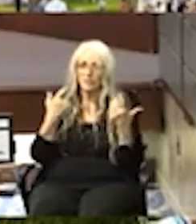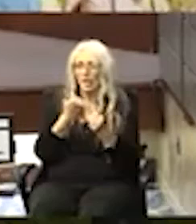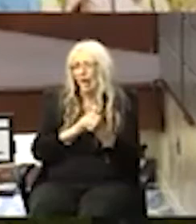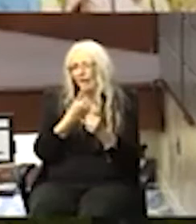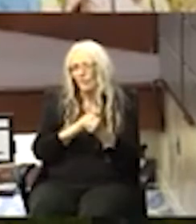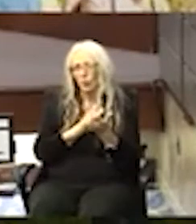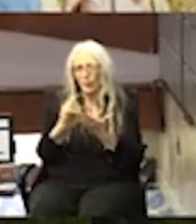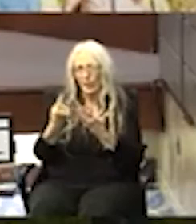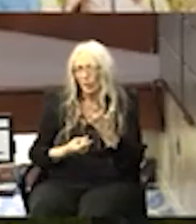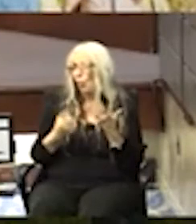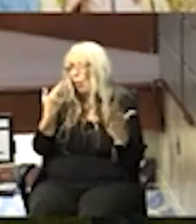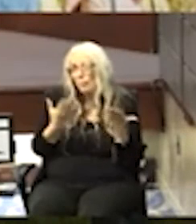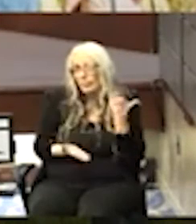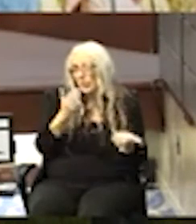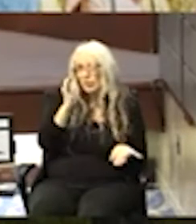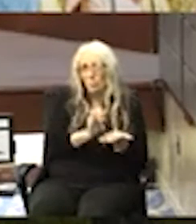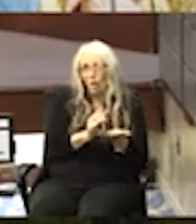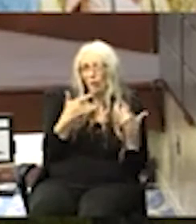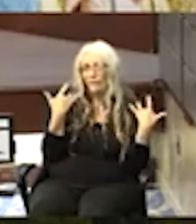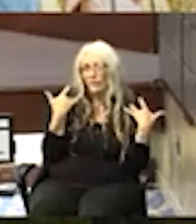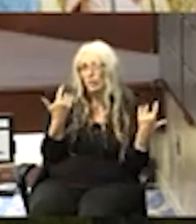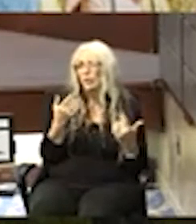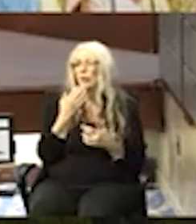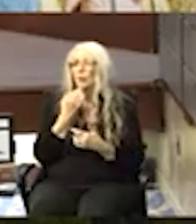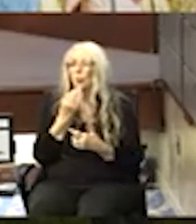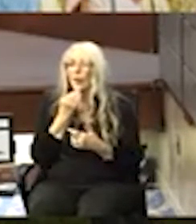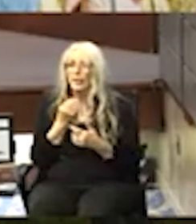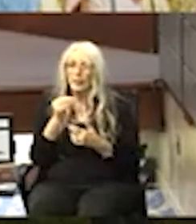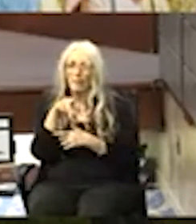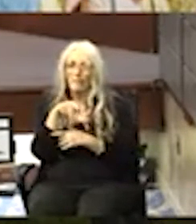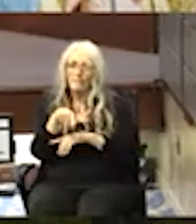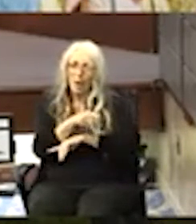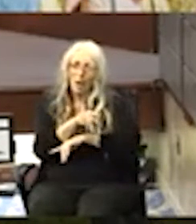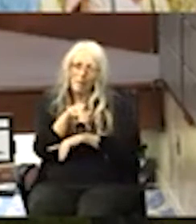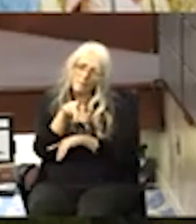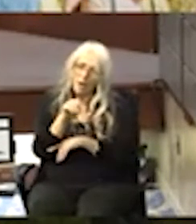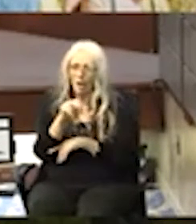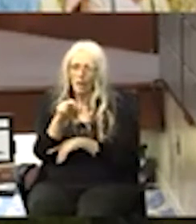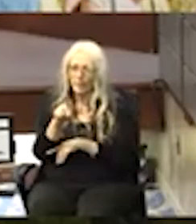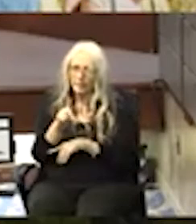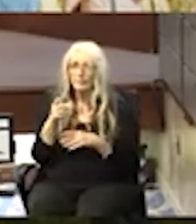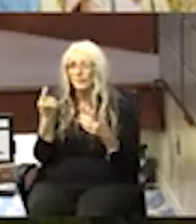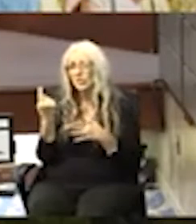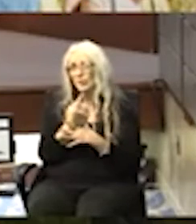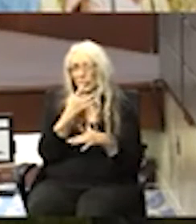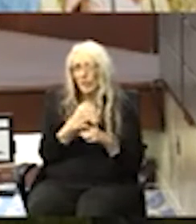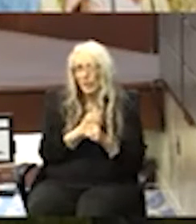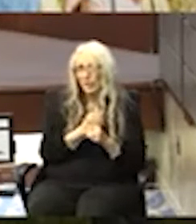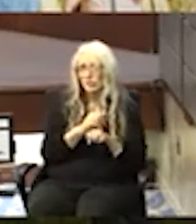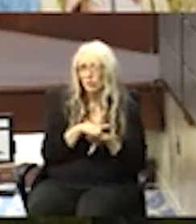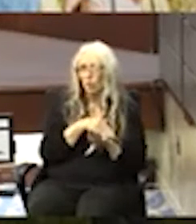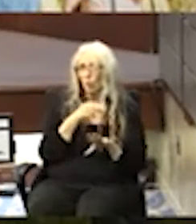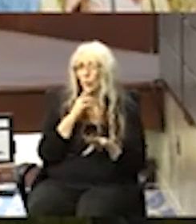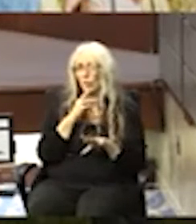events. And then thinking about that wetland pond, again, something that can capture slow storm water, but